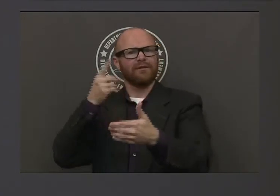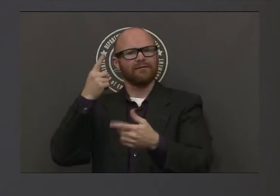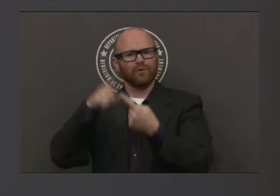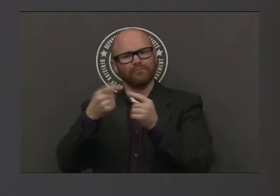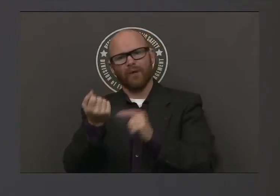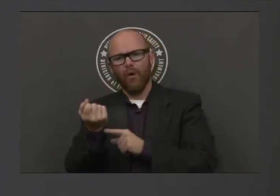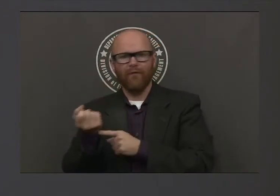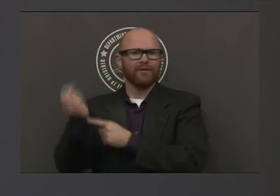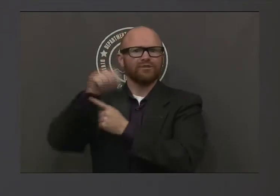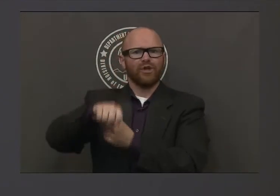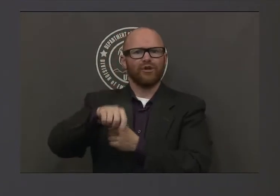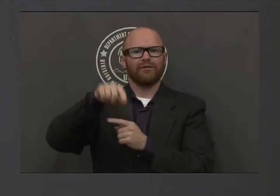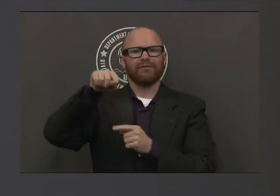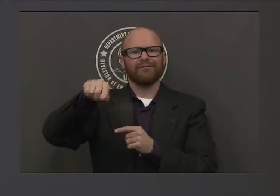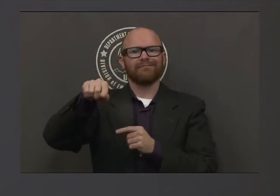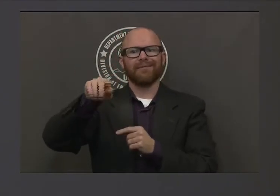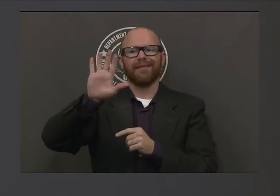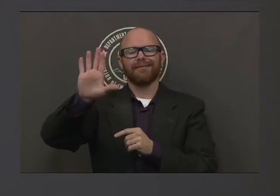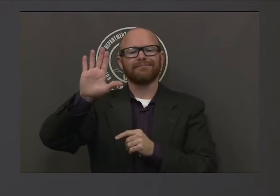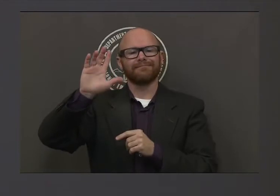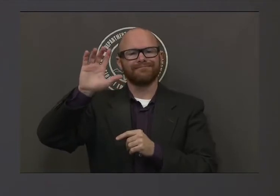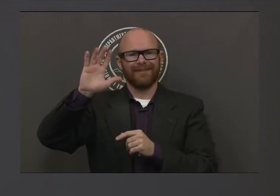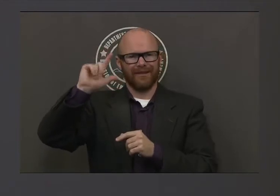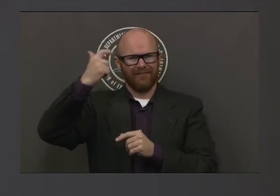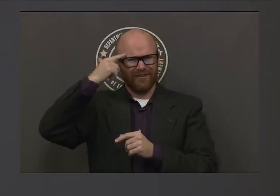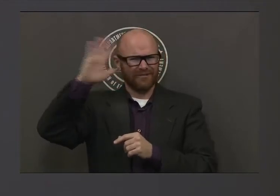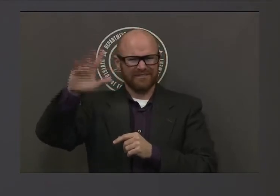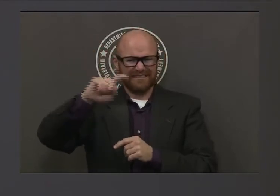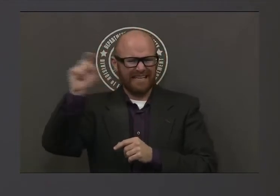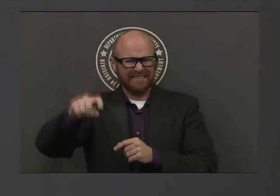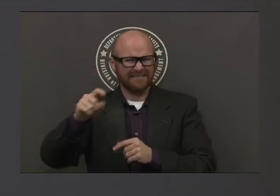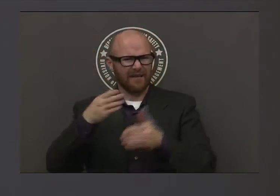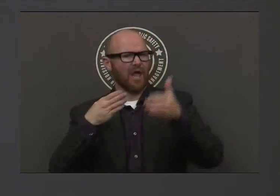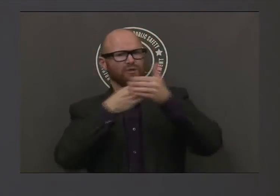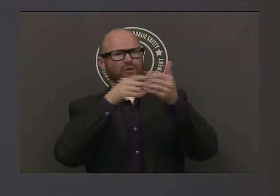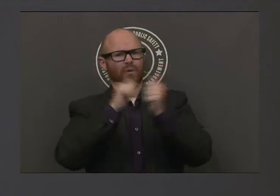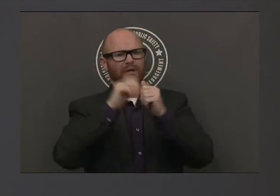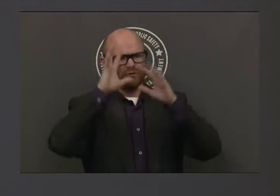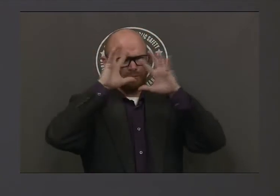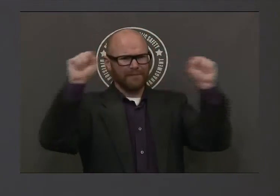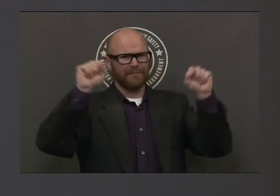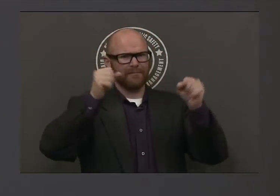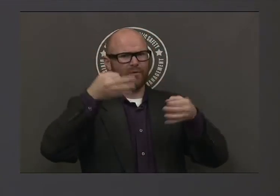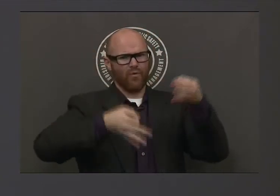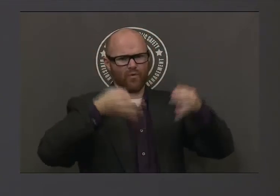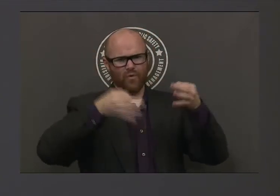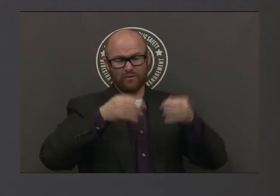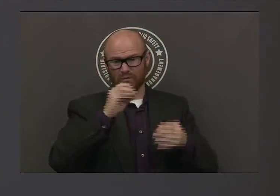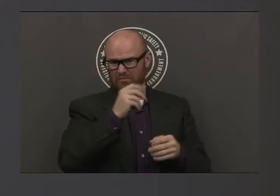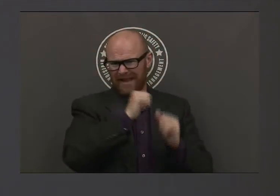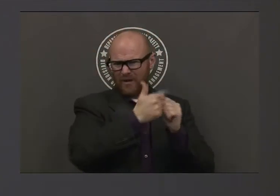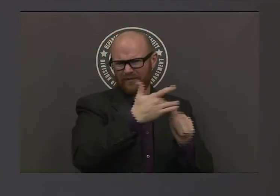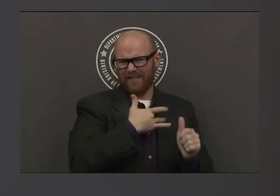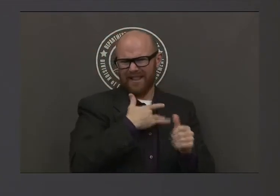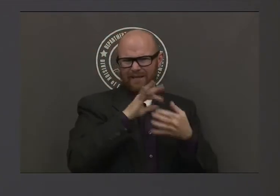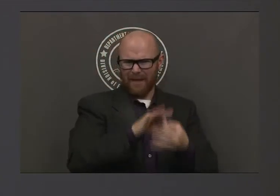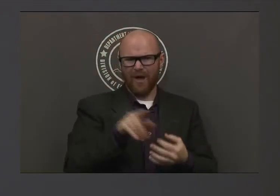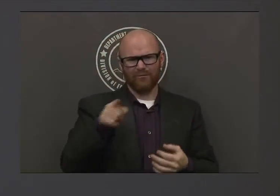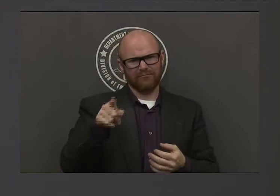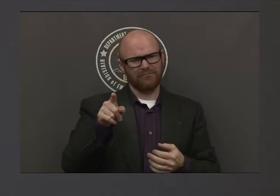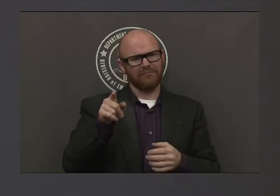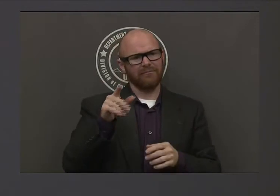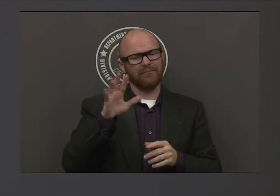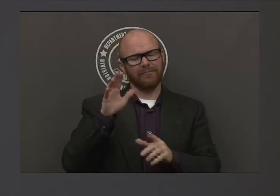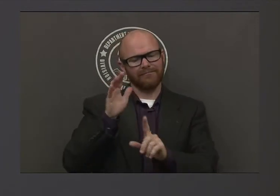last night that neither of you were consulted, but I wonder if either of you have spoken with the Attorney General about his decision to join this lawsuit, and can you